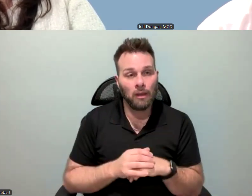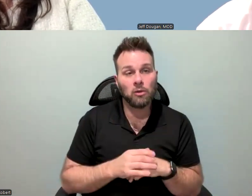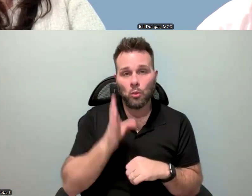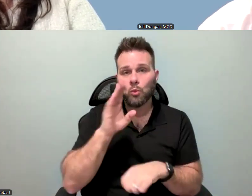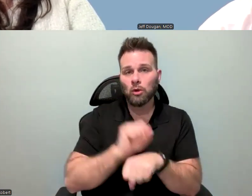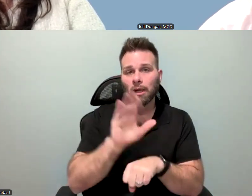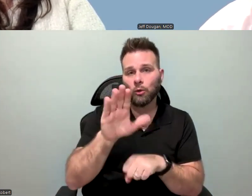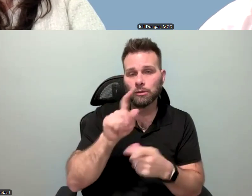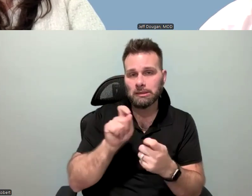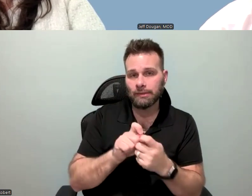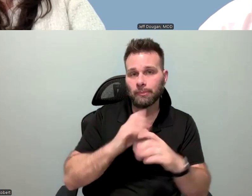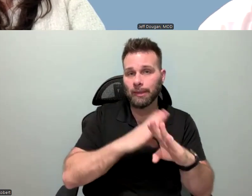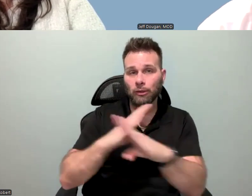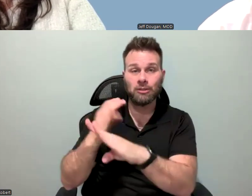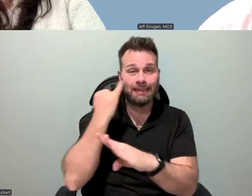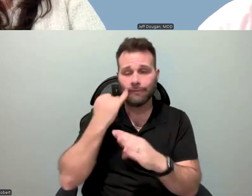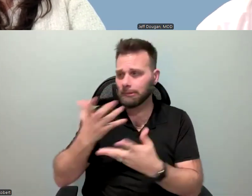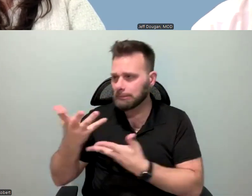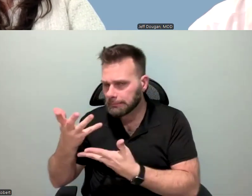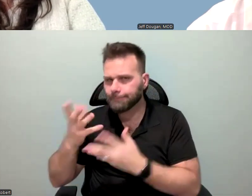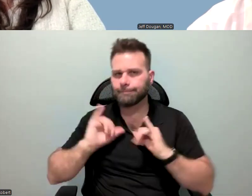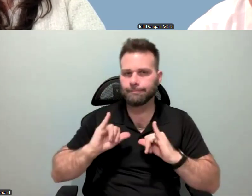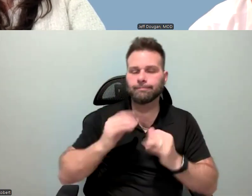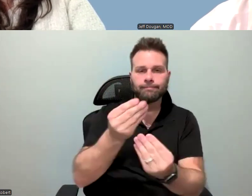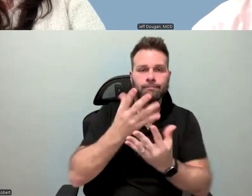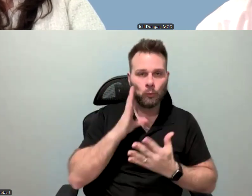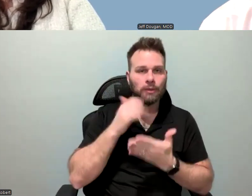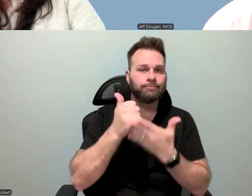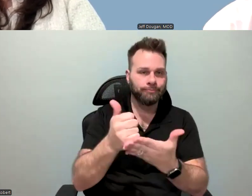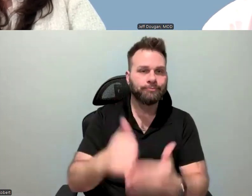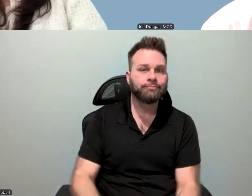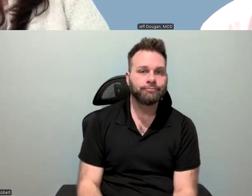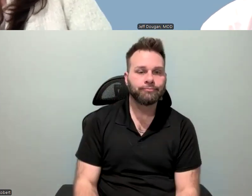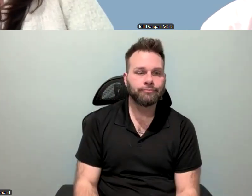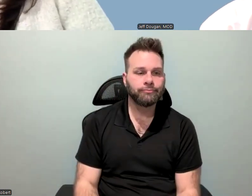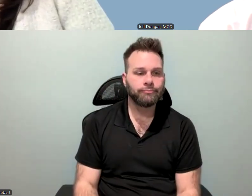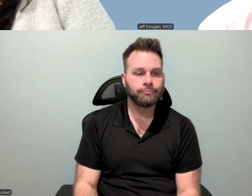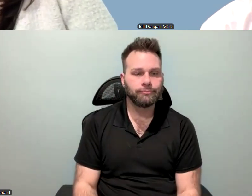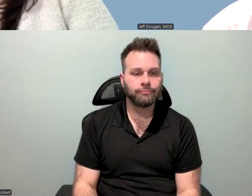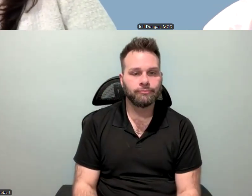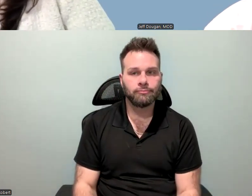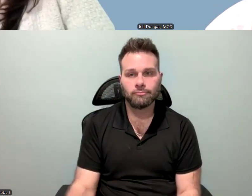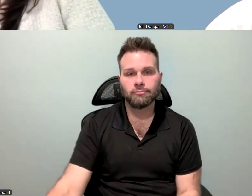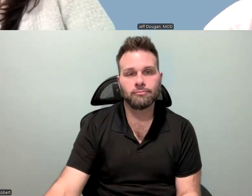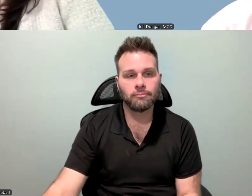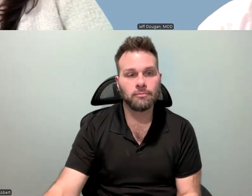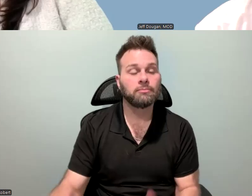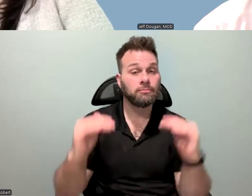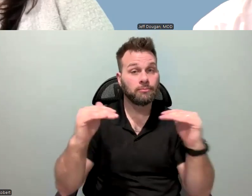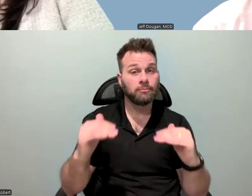of barriers that might be there. Next,